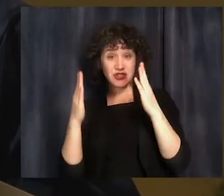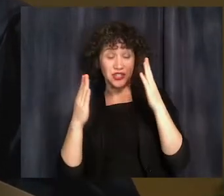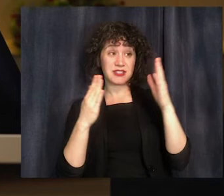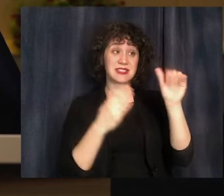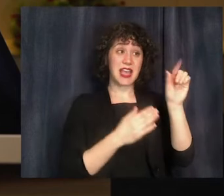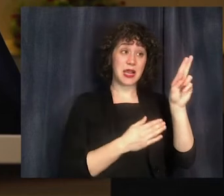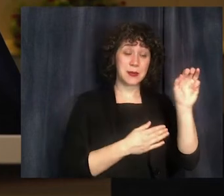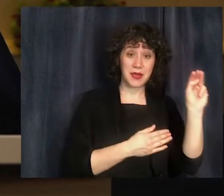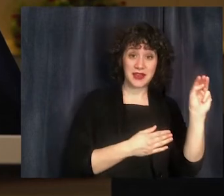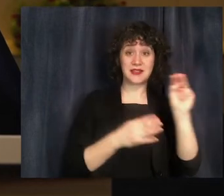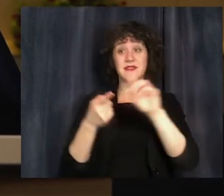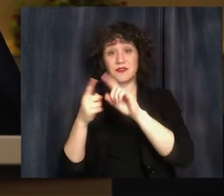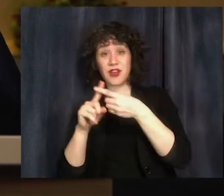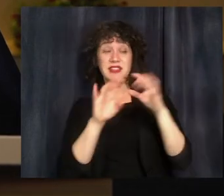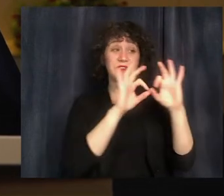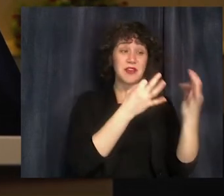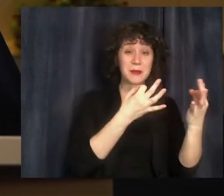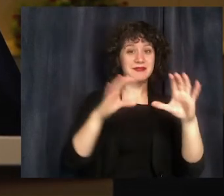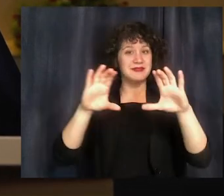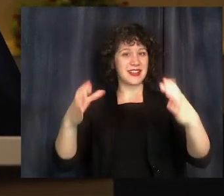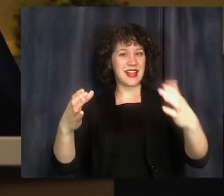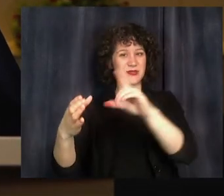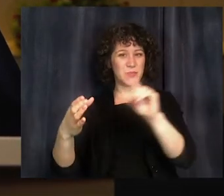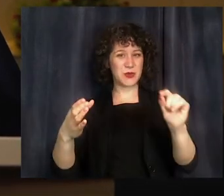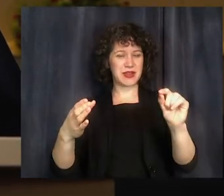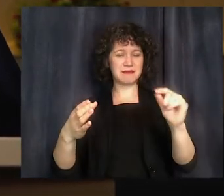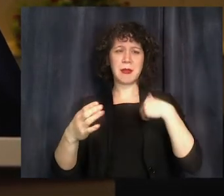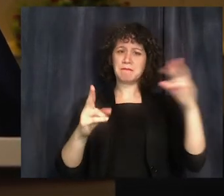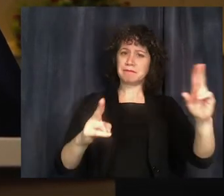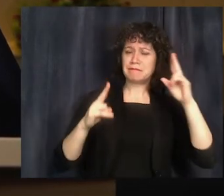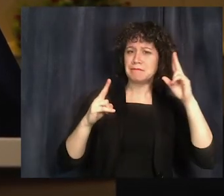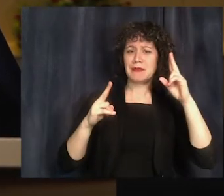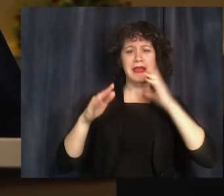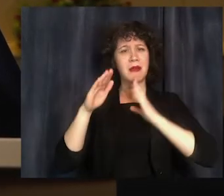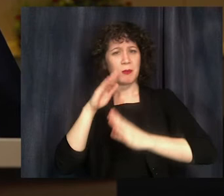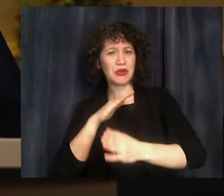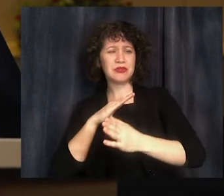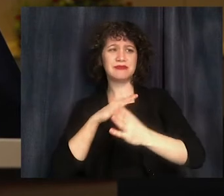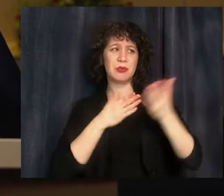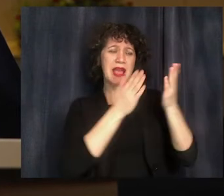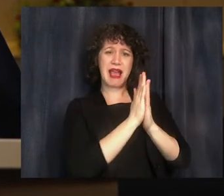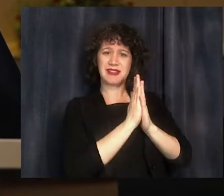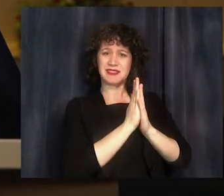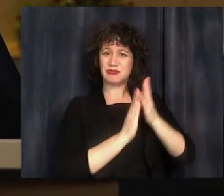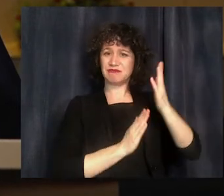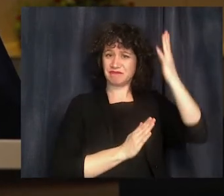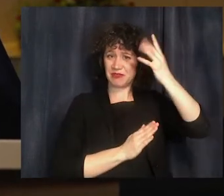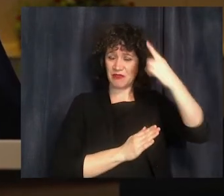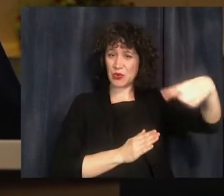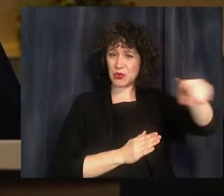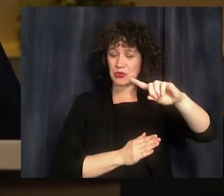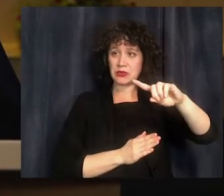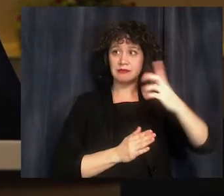2020. It is a great honor to be chosen to represent this class, and very humbling considering the caliber of my peers. If the